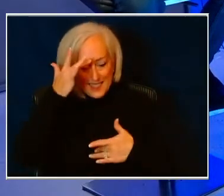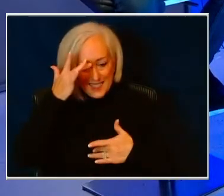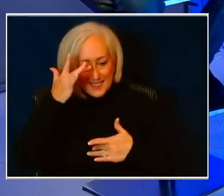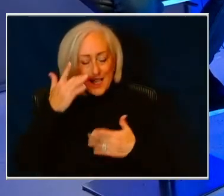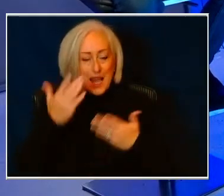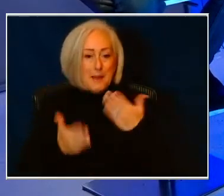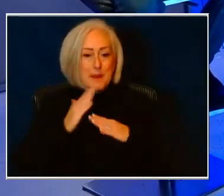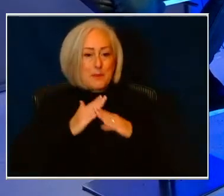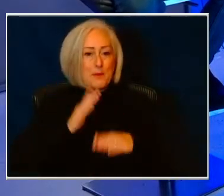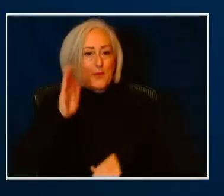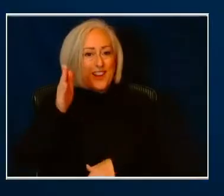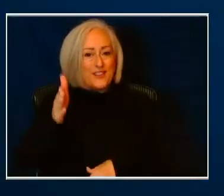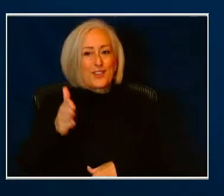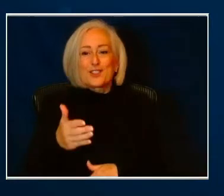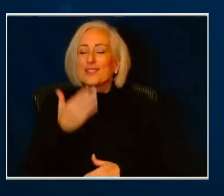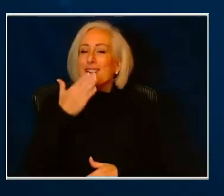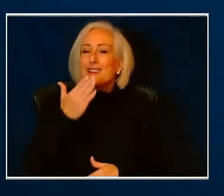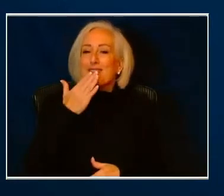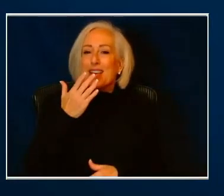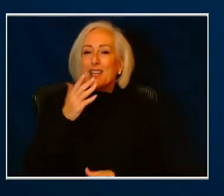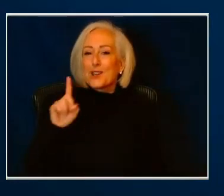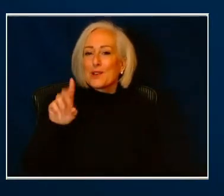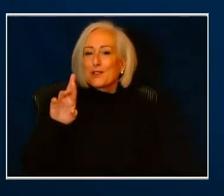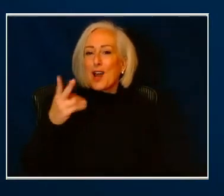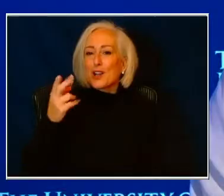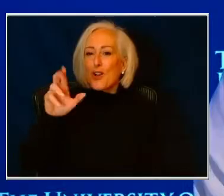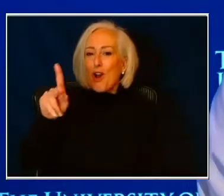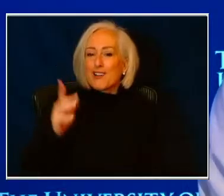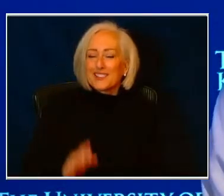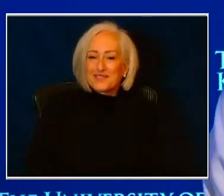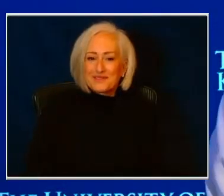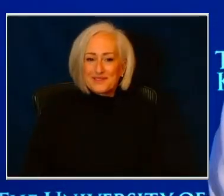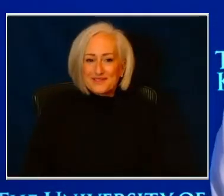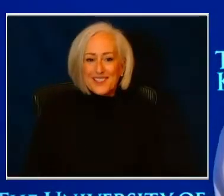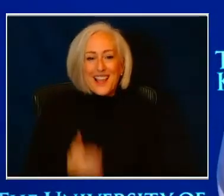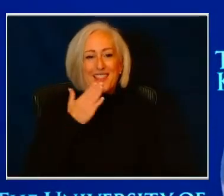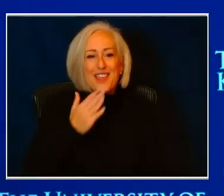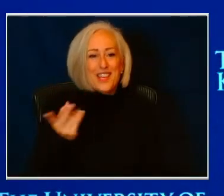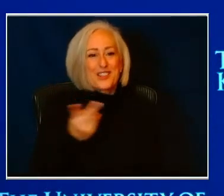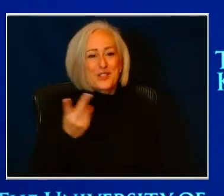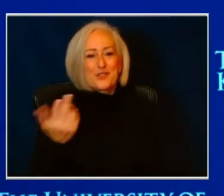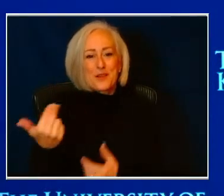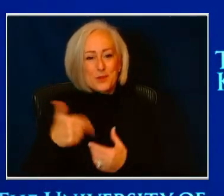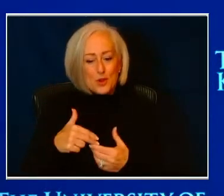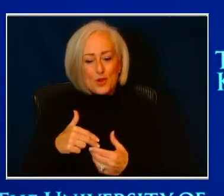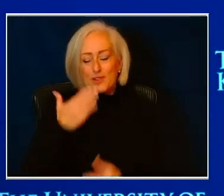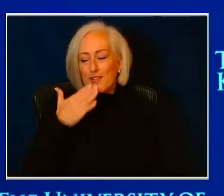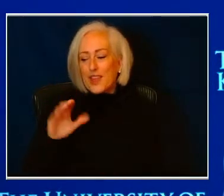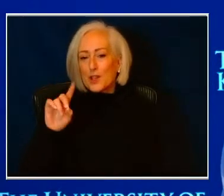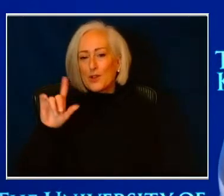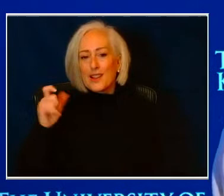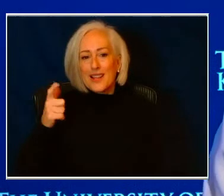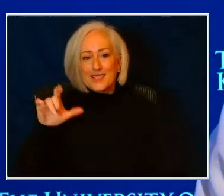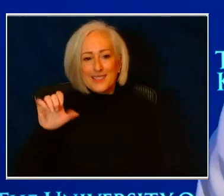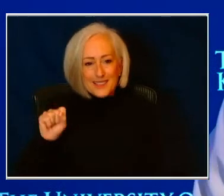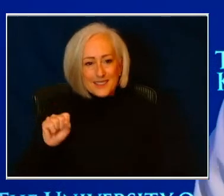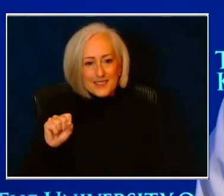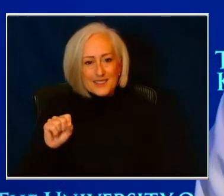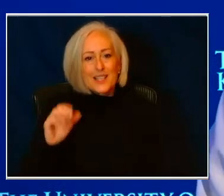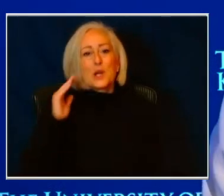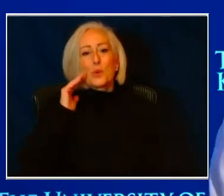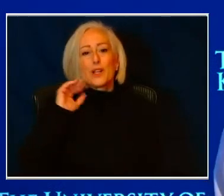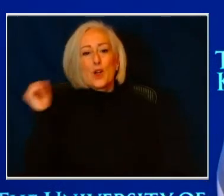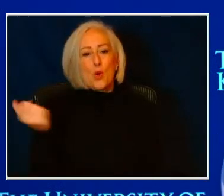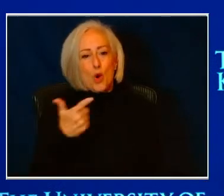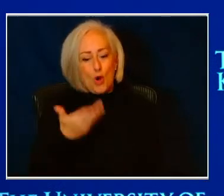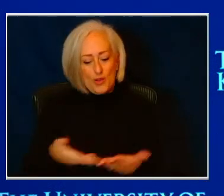right, gentlemen, thank you so much. Dr. Hawkinson, final thoughts. Yeah, thank you to our guests, and thank you to Alexis, of course. We know all of these things that we